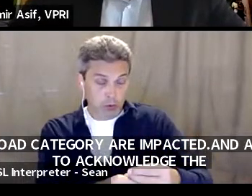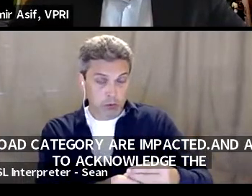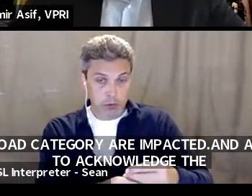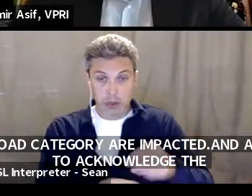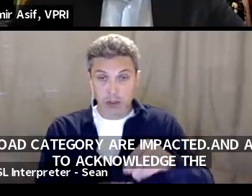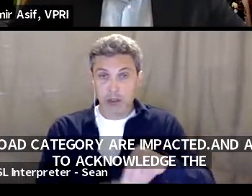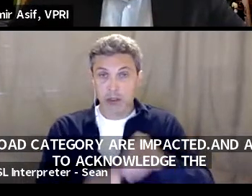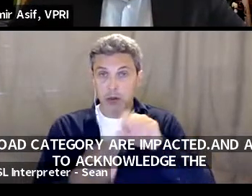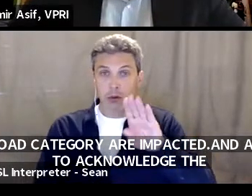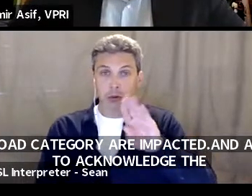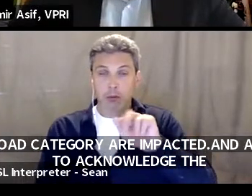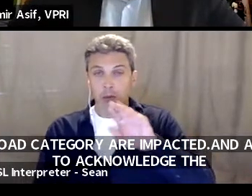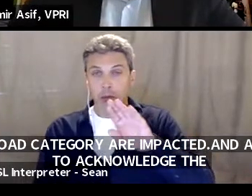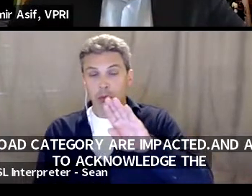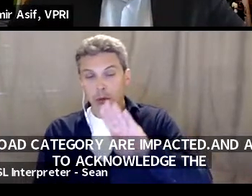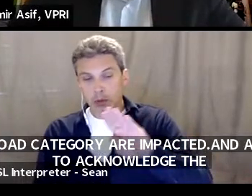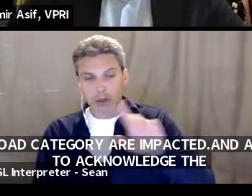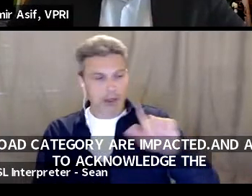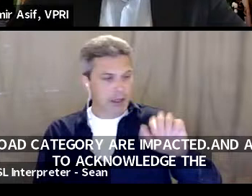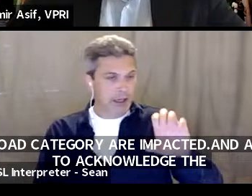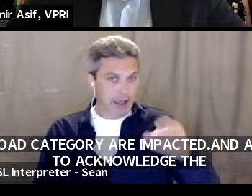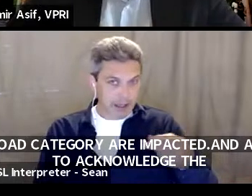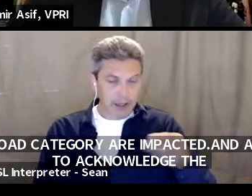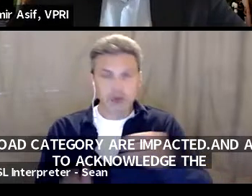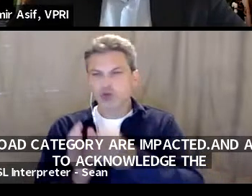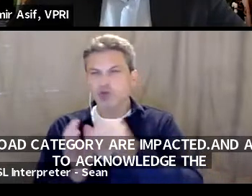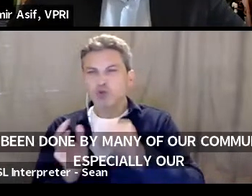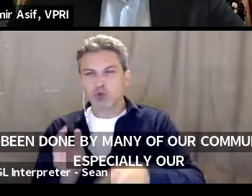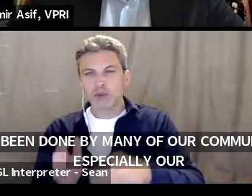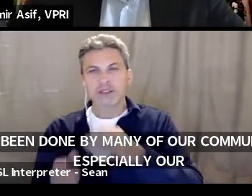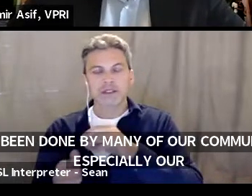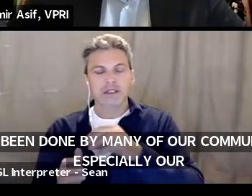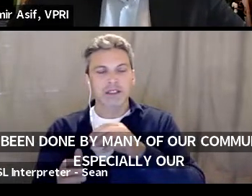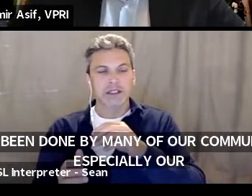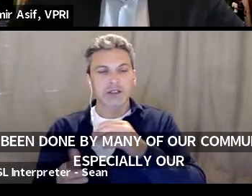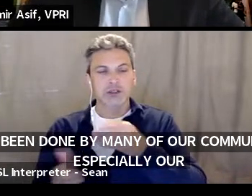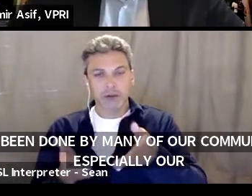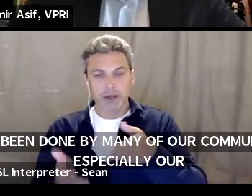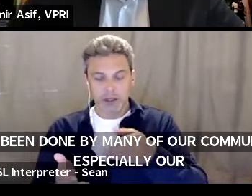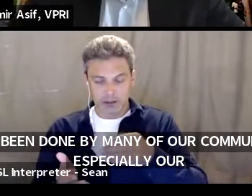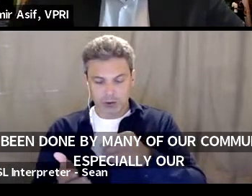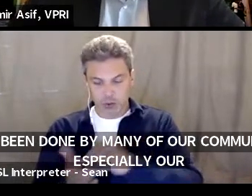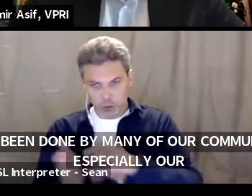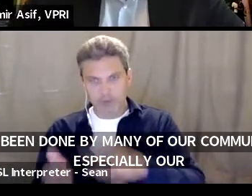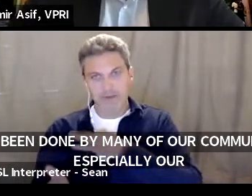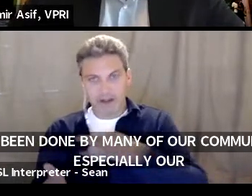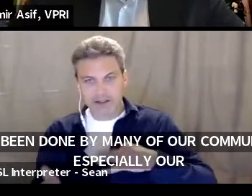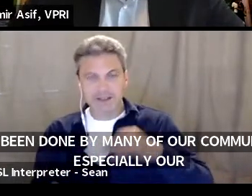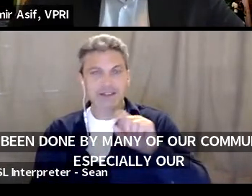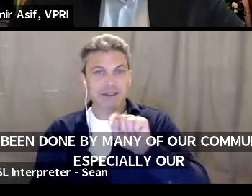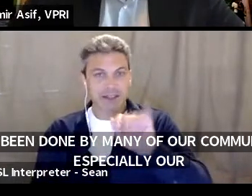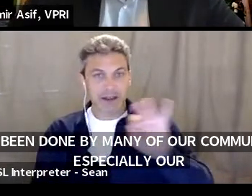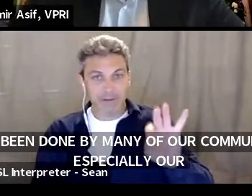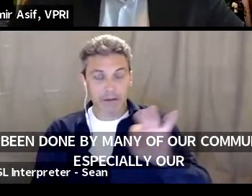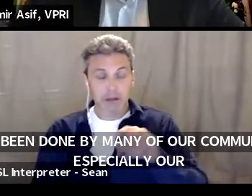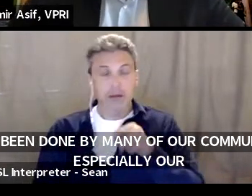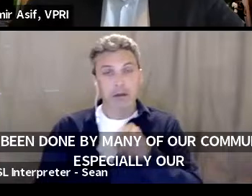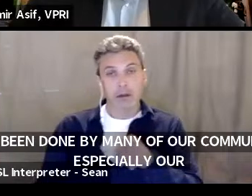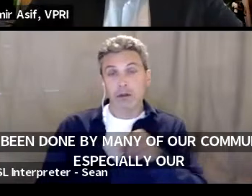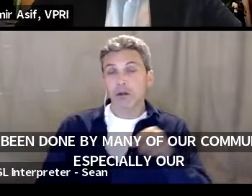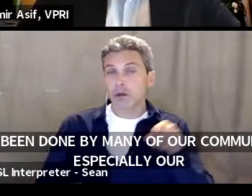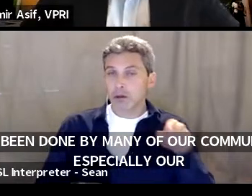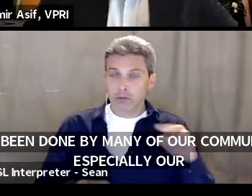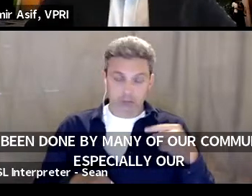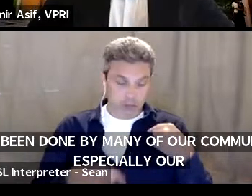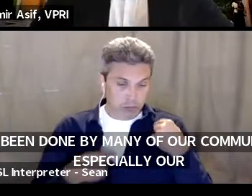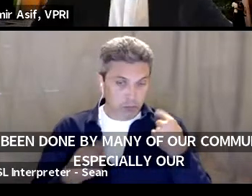our Black students, faculty, and staff, historically, on addressing issues of anti-Black